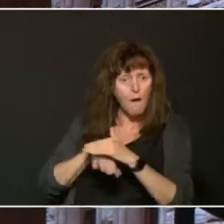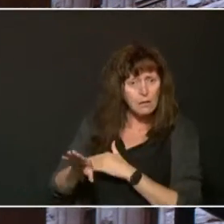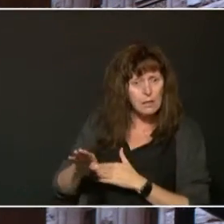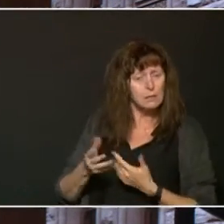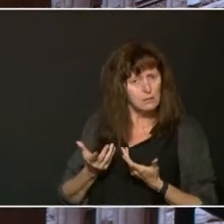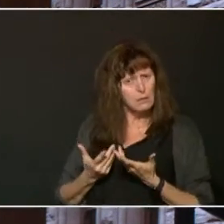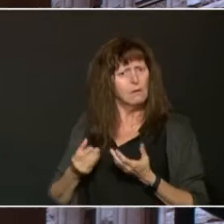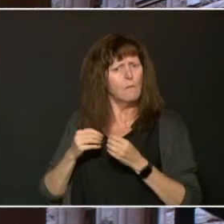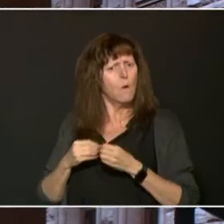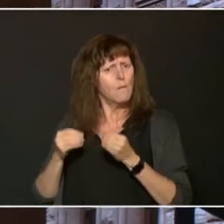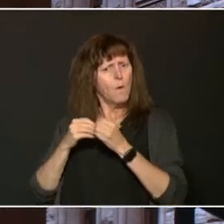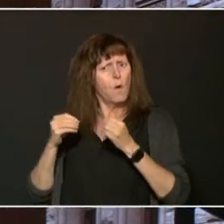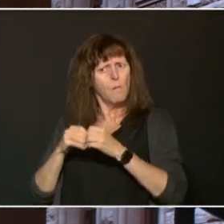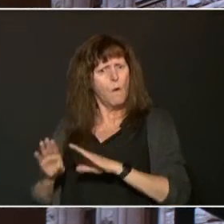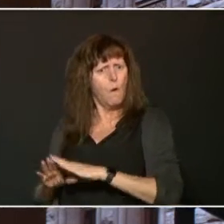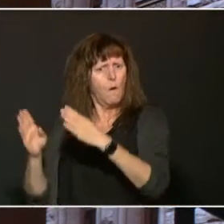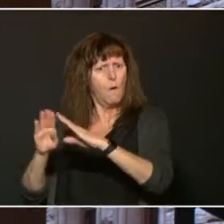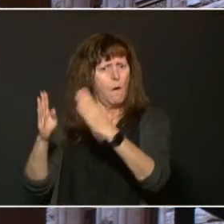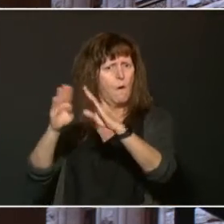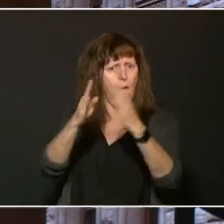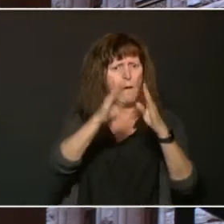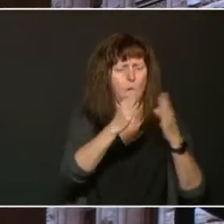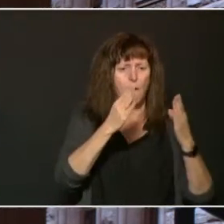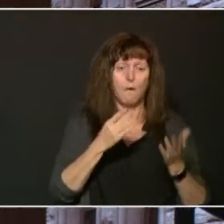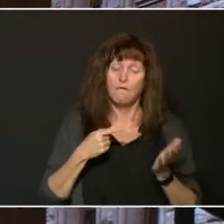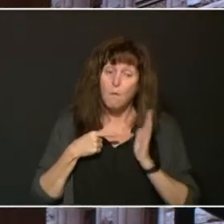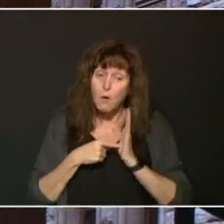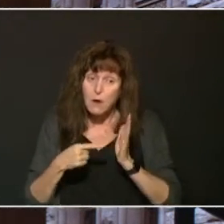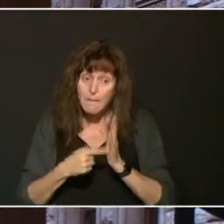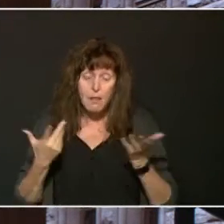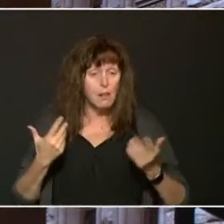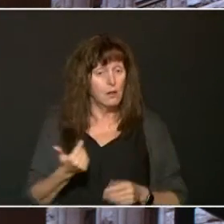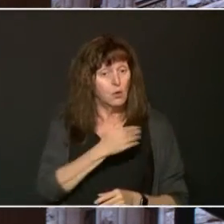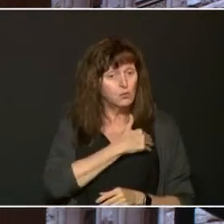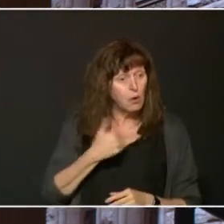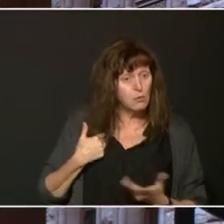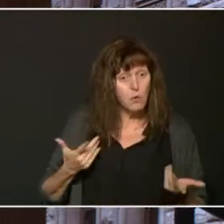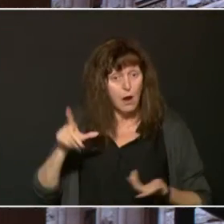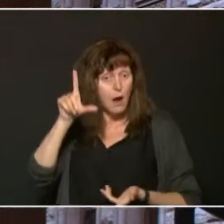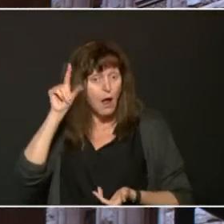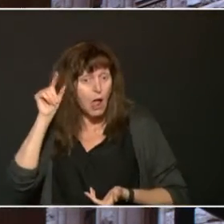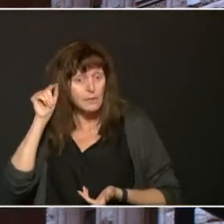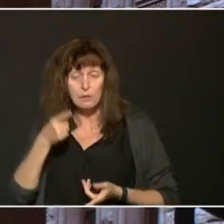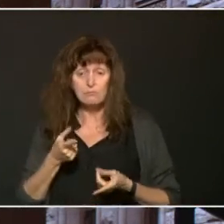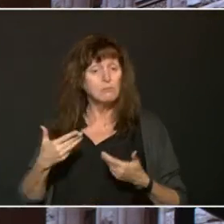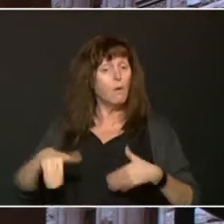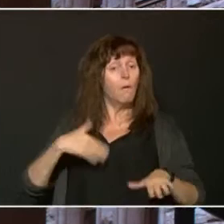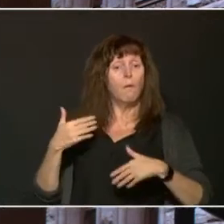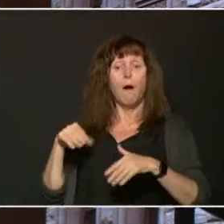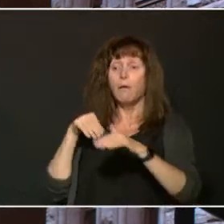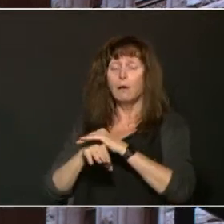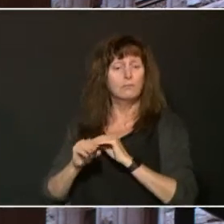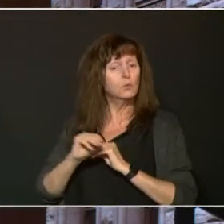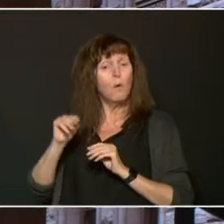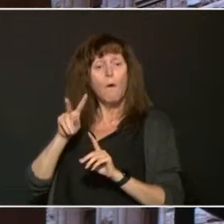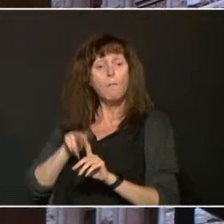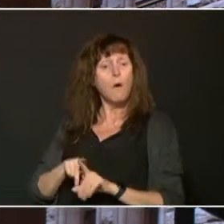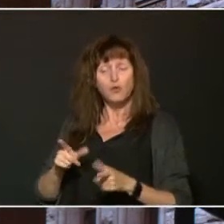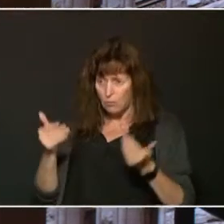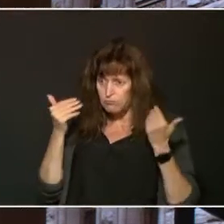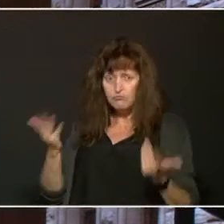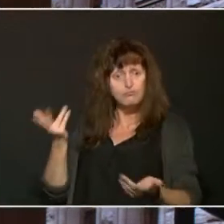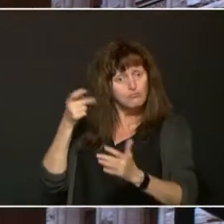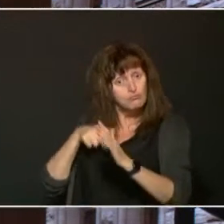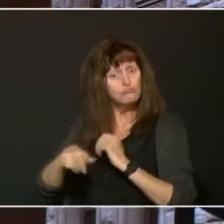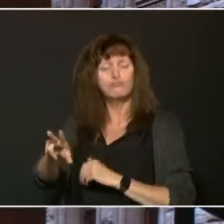Ontario. Examples are in Toronto and Hamilton, where no appointment is necessary. So I'm happy that we are all moving